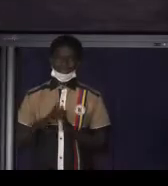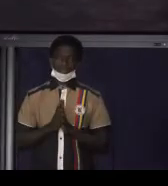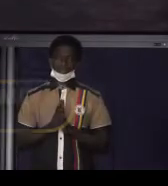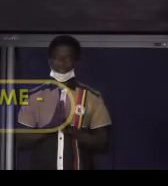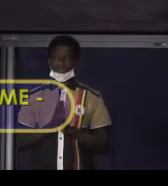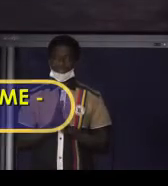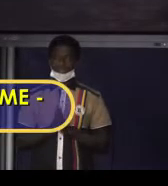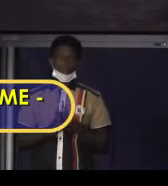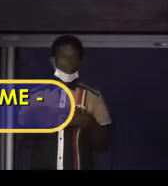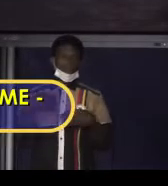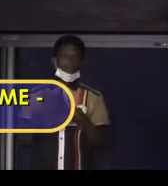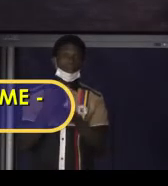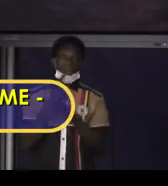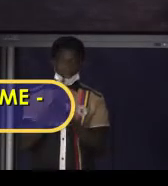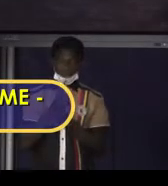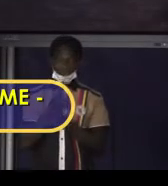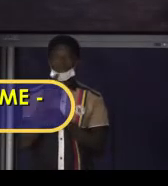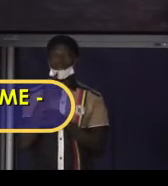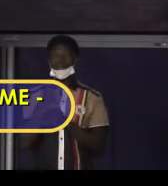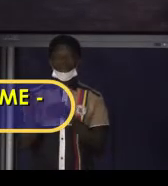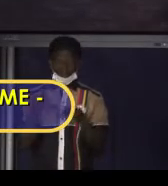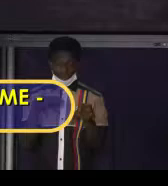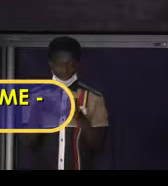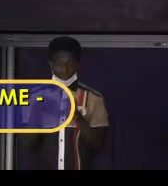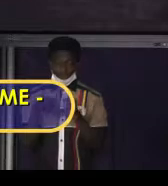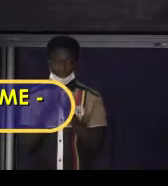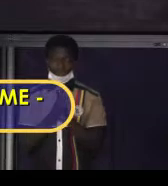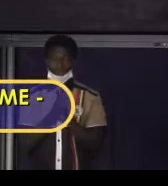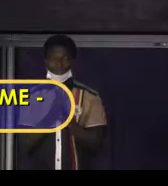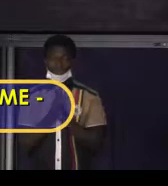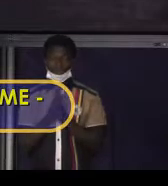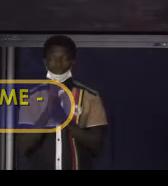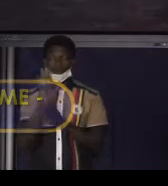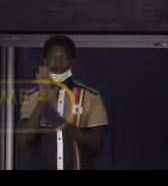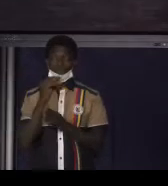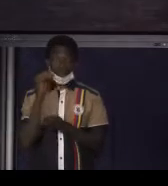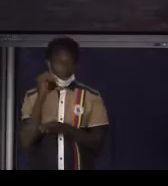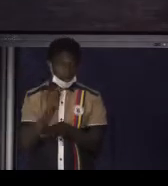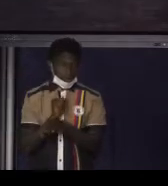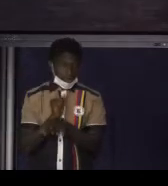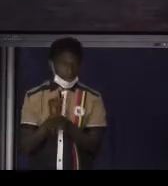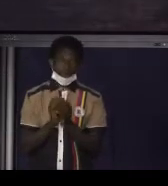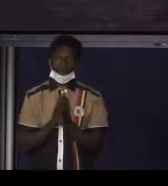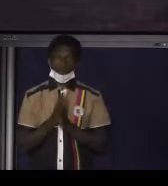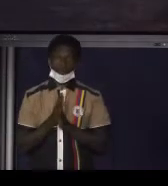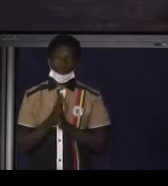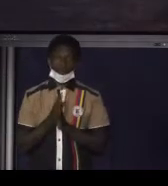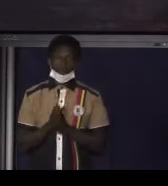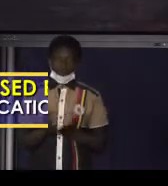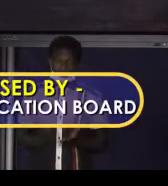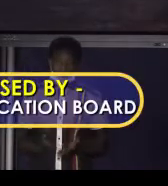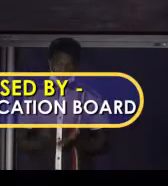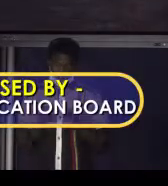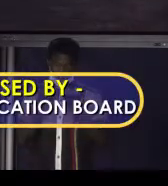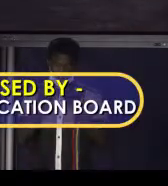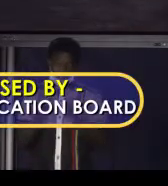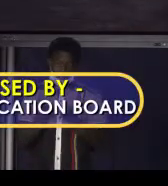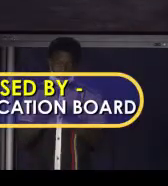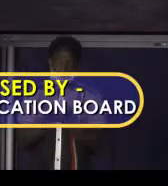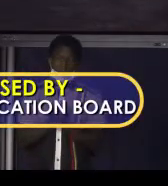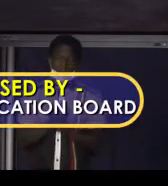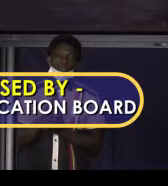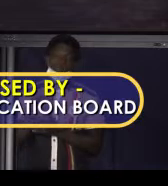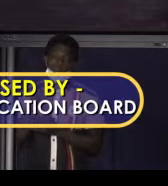Yes. Make sure you do your assignments,